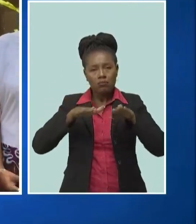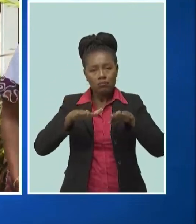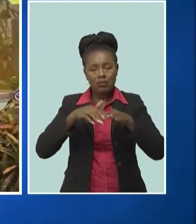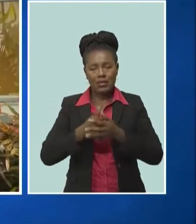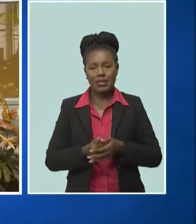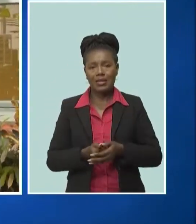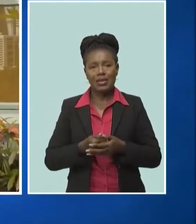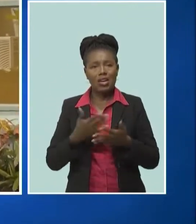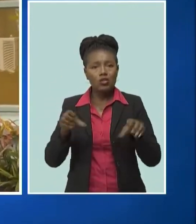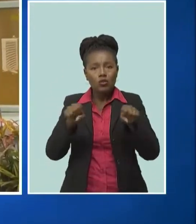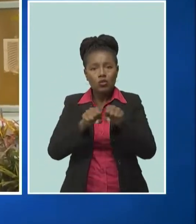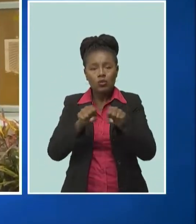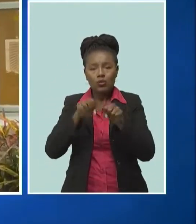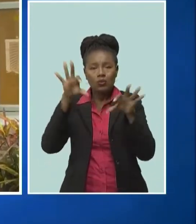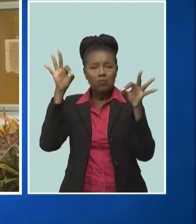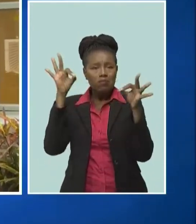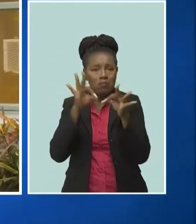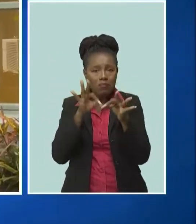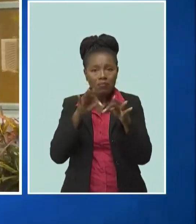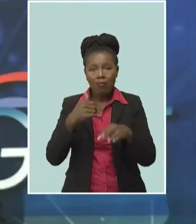perfect shoes.